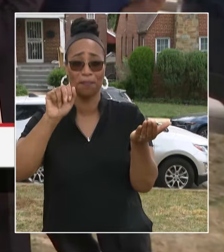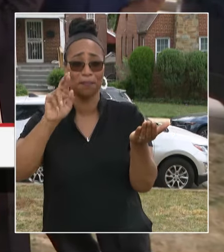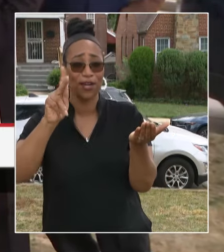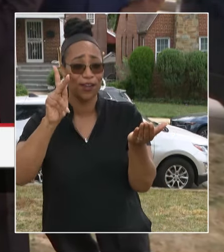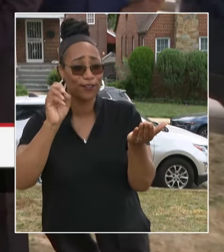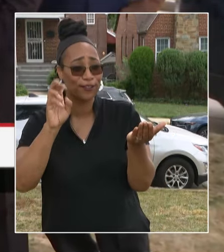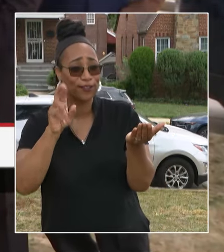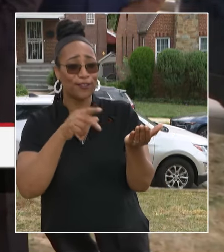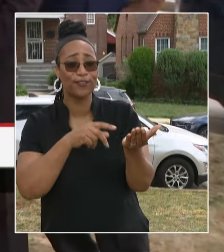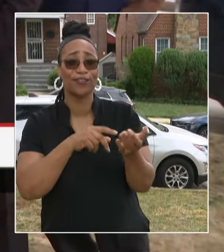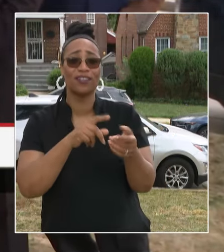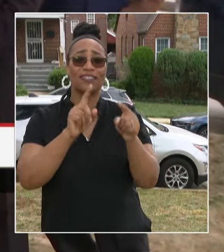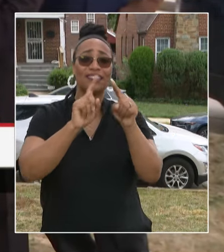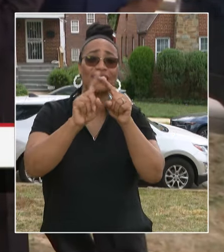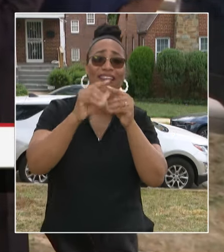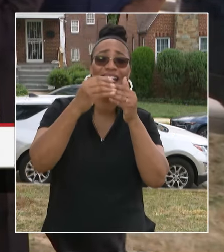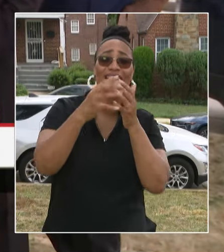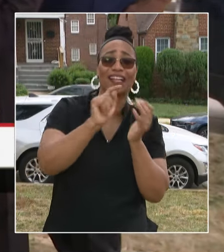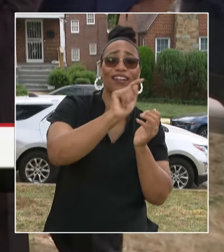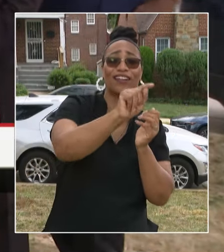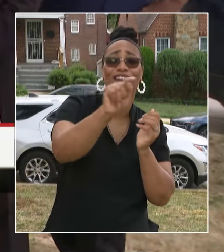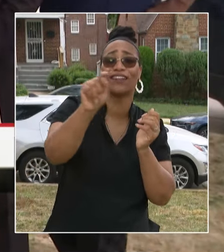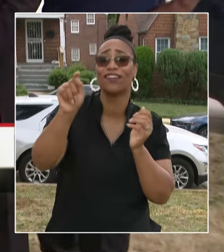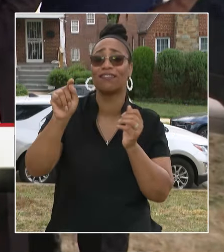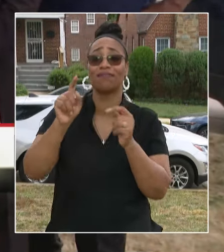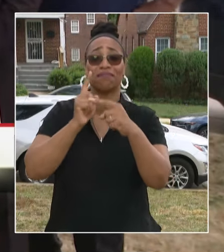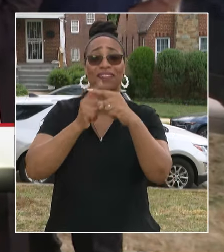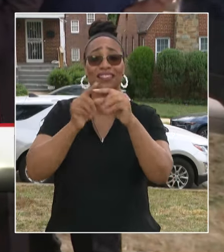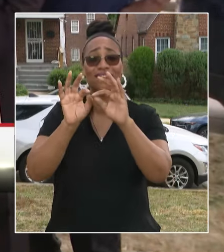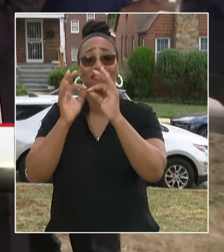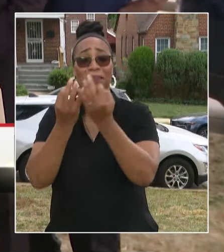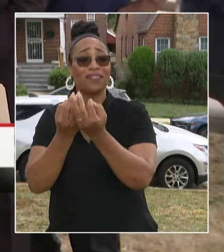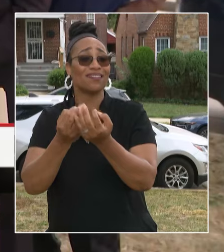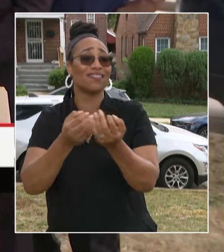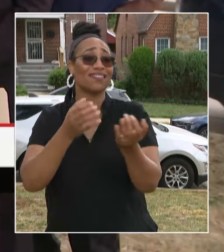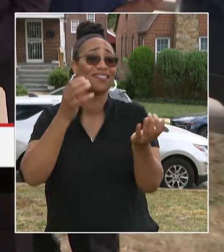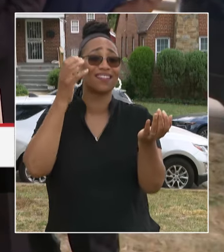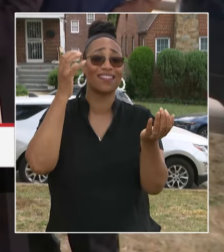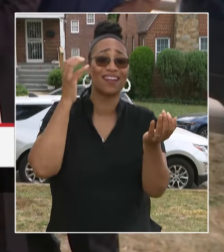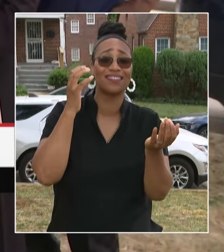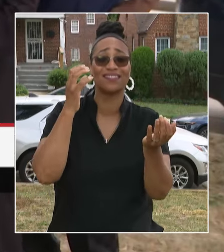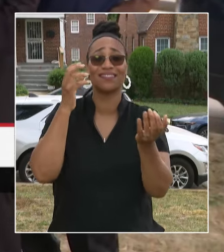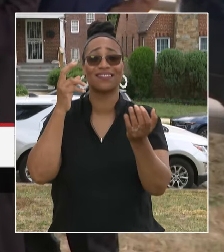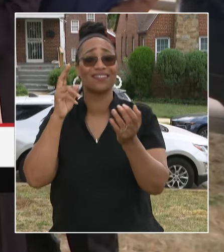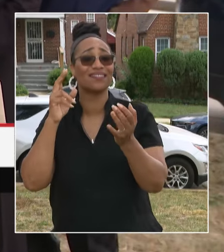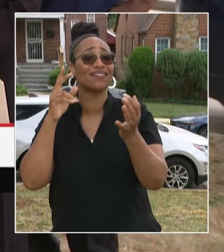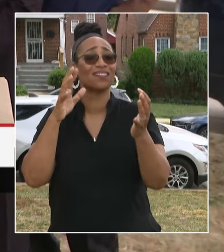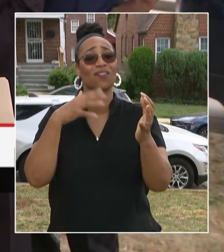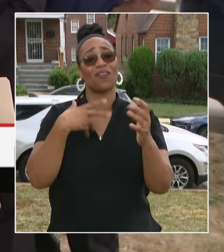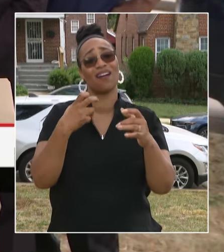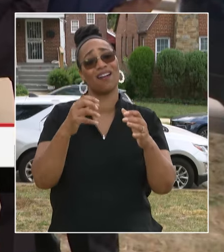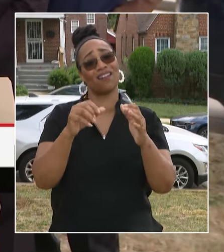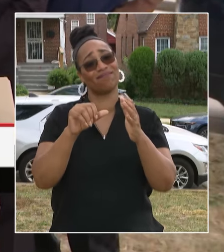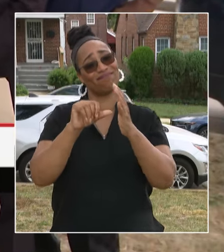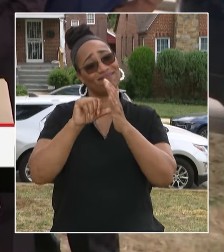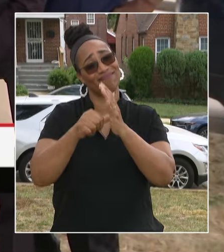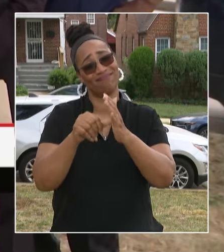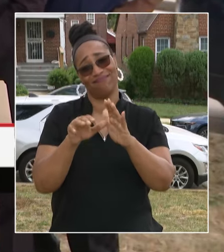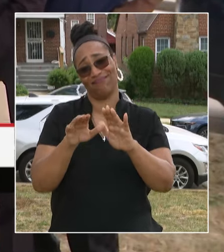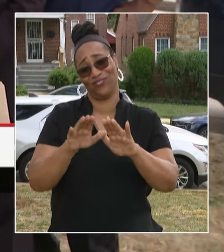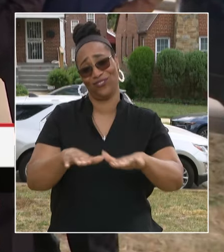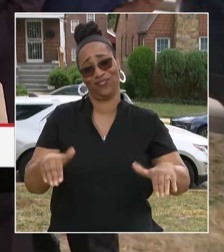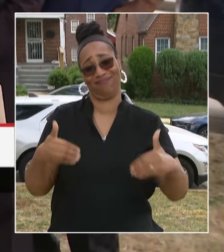cousins of the family and all of the neighbors in the community, and especially for the youth that are here with us today, good morning. I